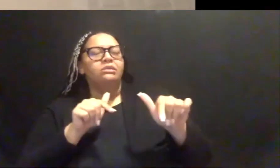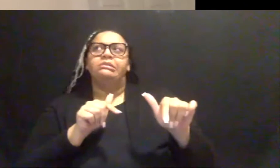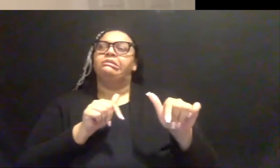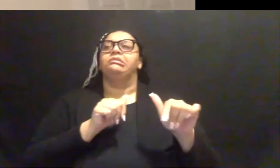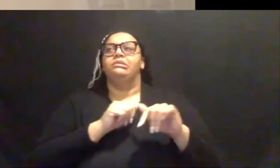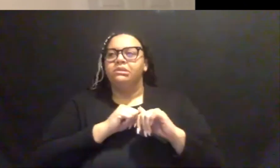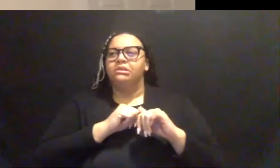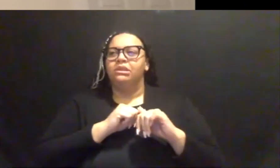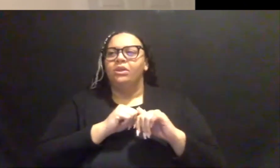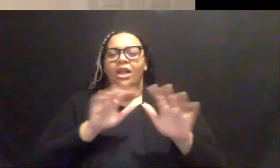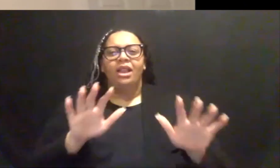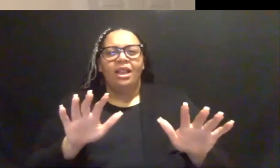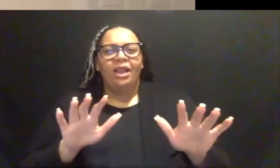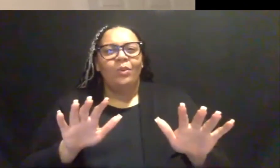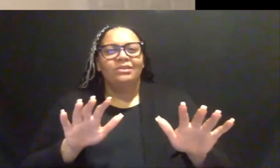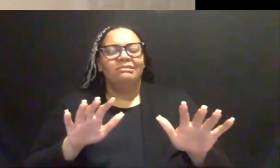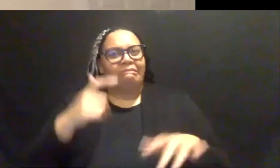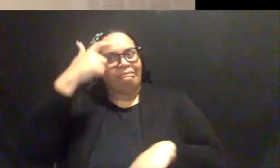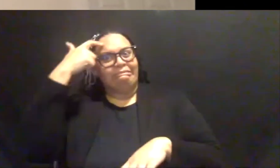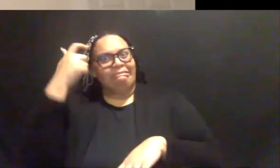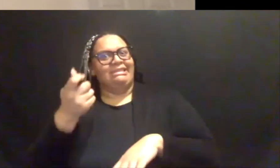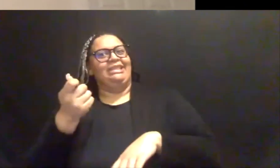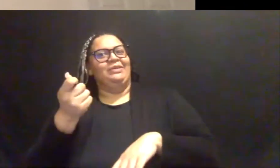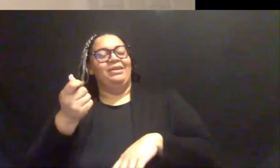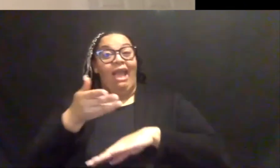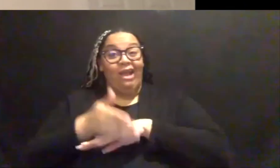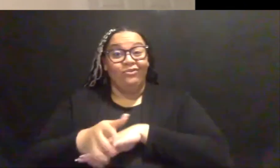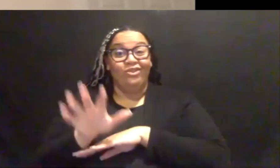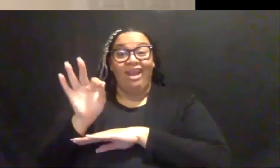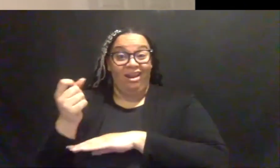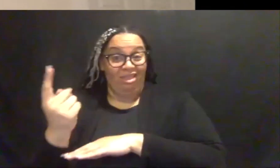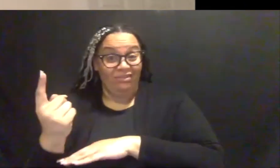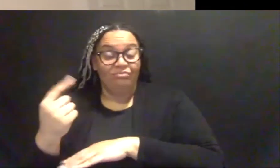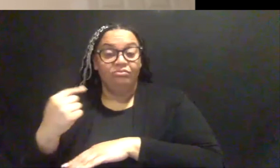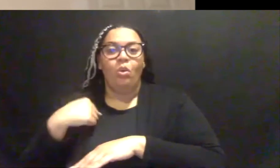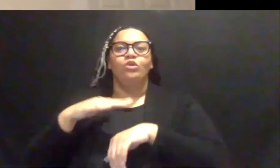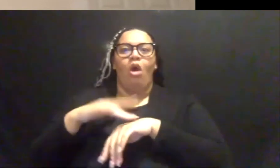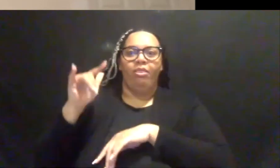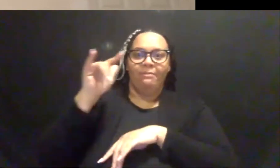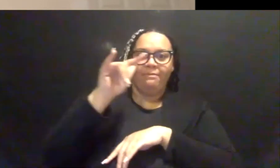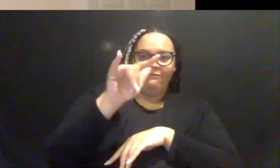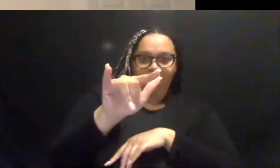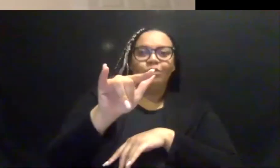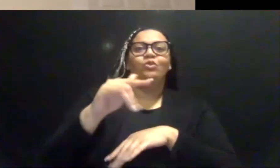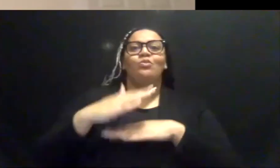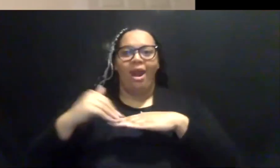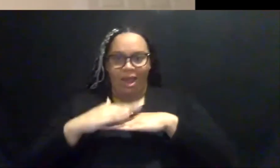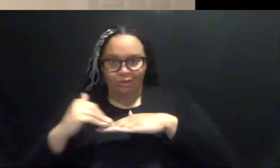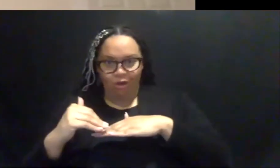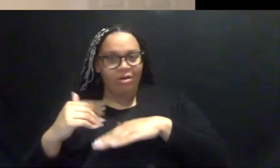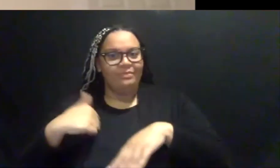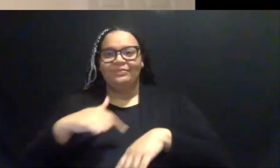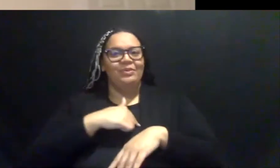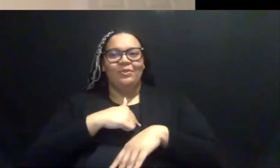was sort of traumatic at the time, right after 9/11. So I was on the plane flying to Madagascar. We didn't